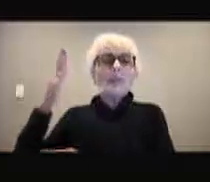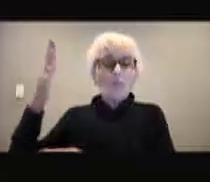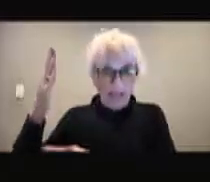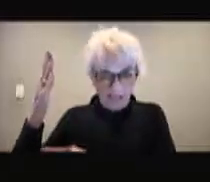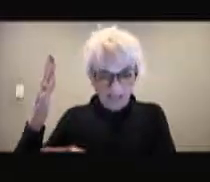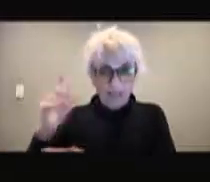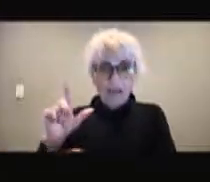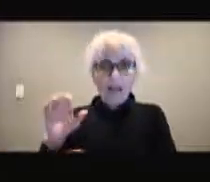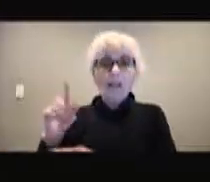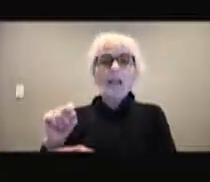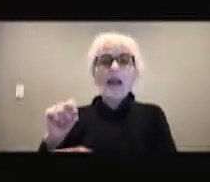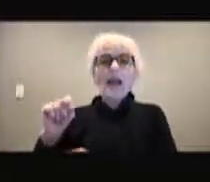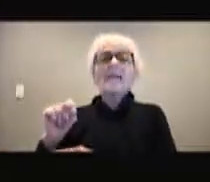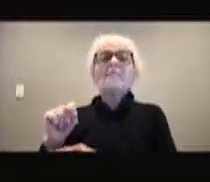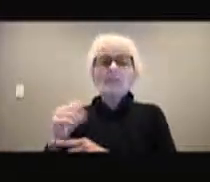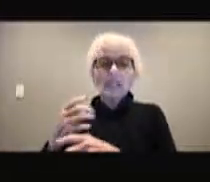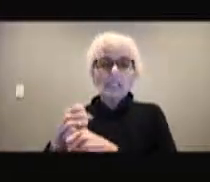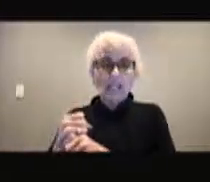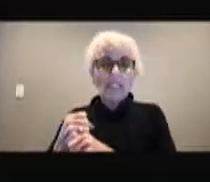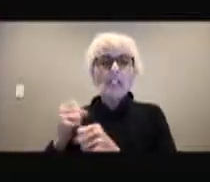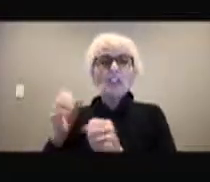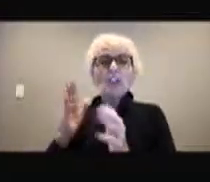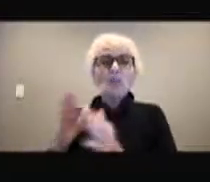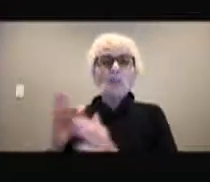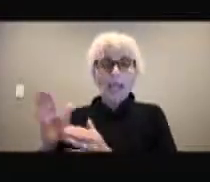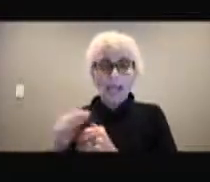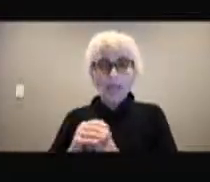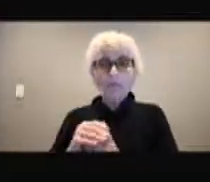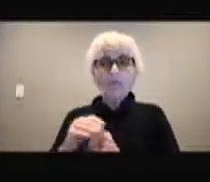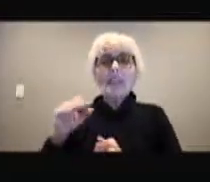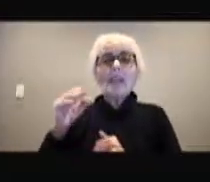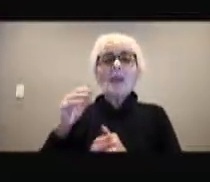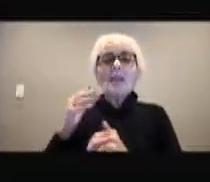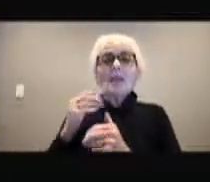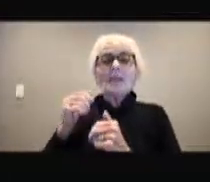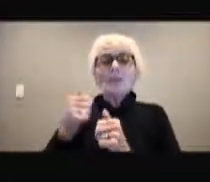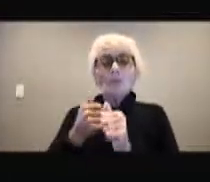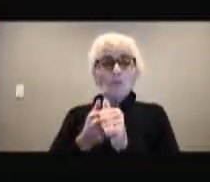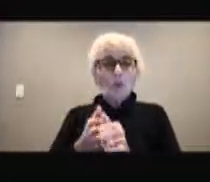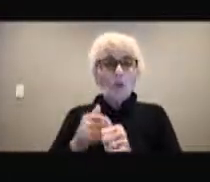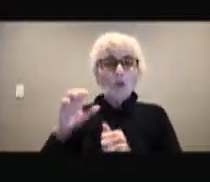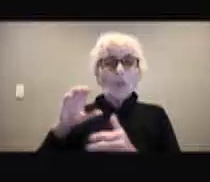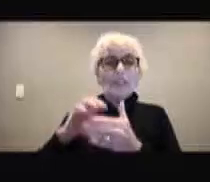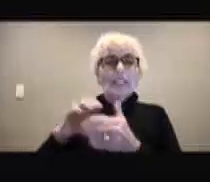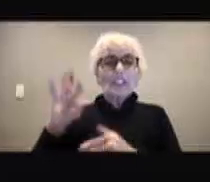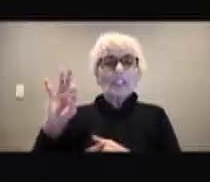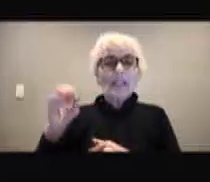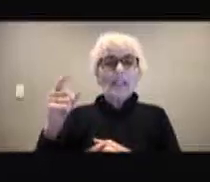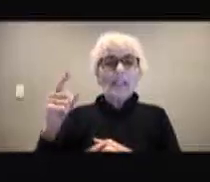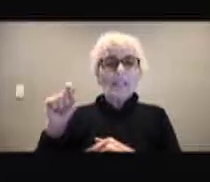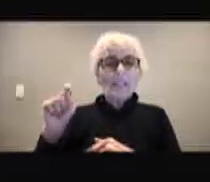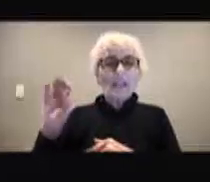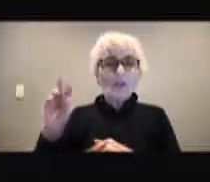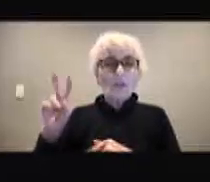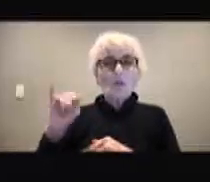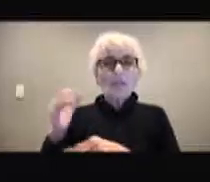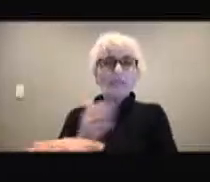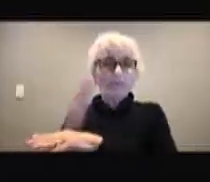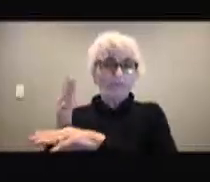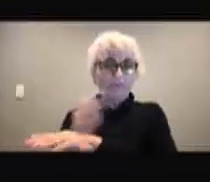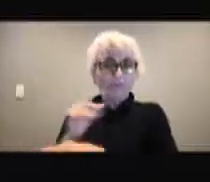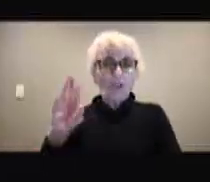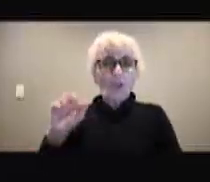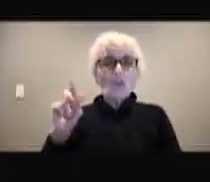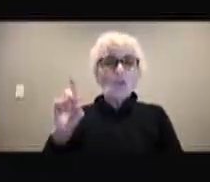plan at a later date. Per section 911.02, this is considered an excavation, grading, fill major